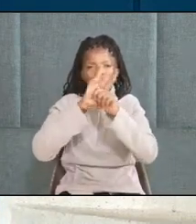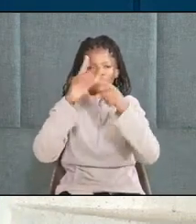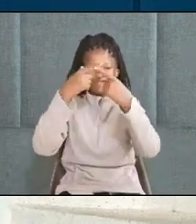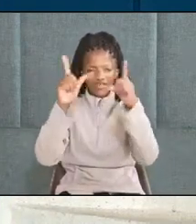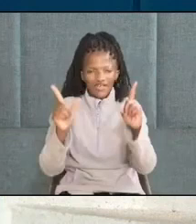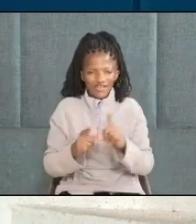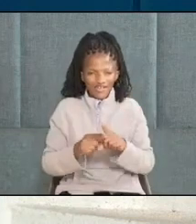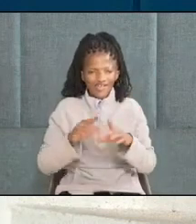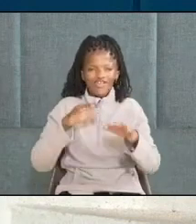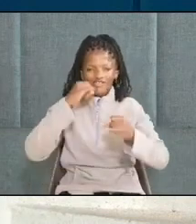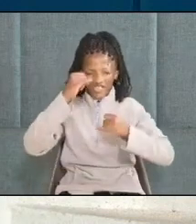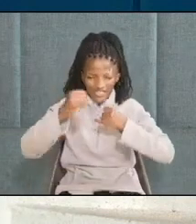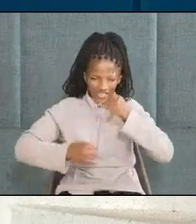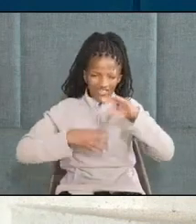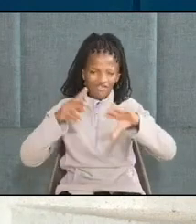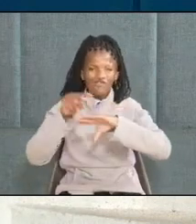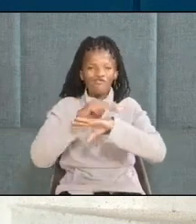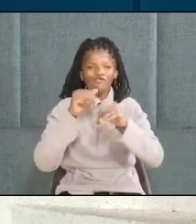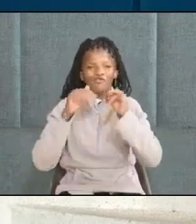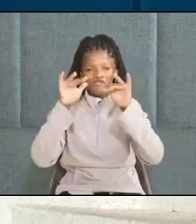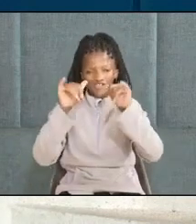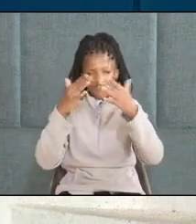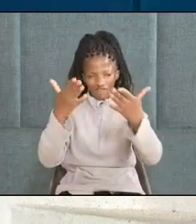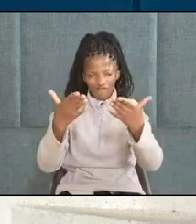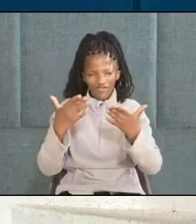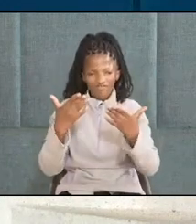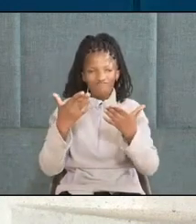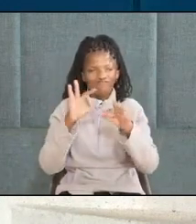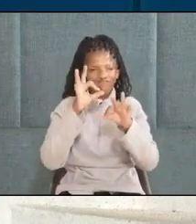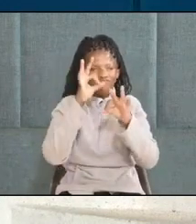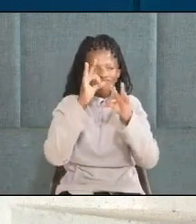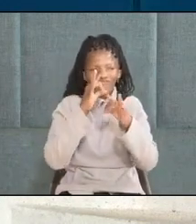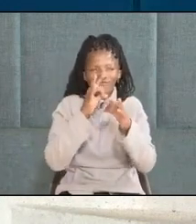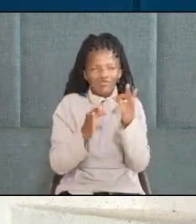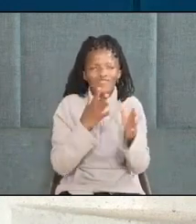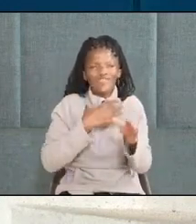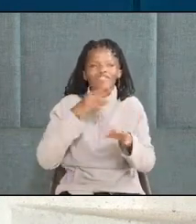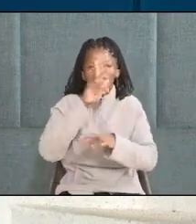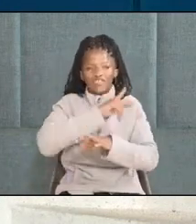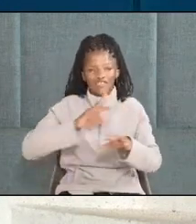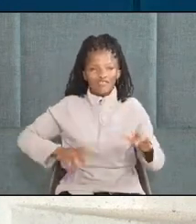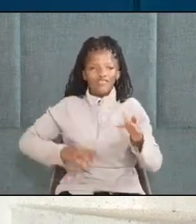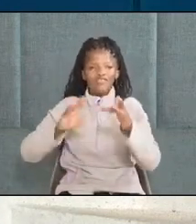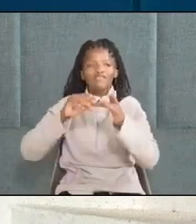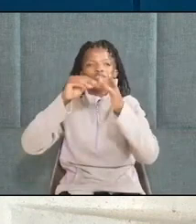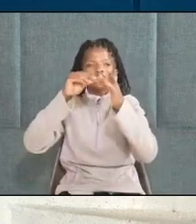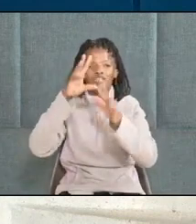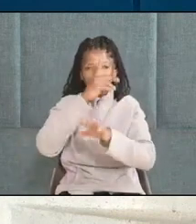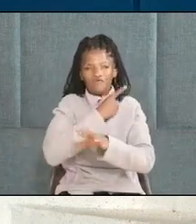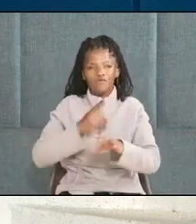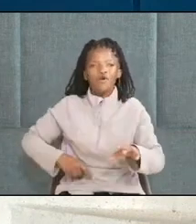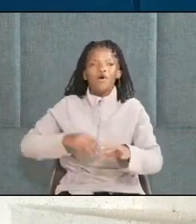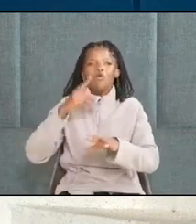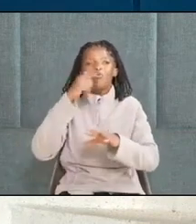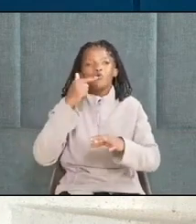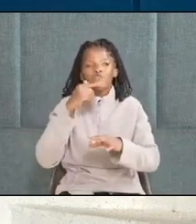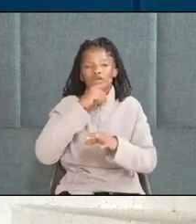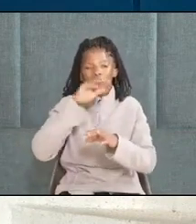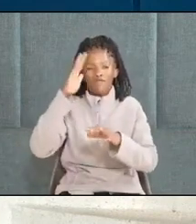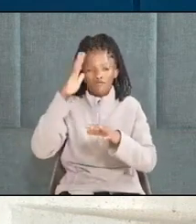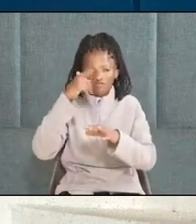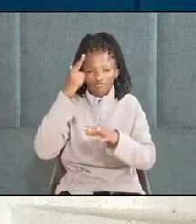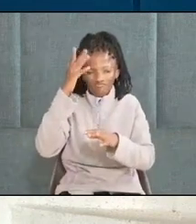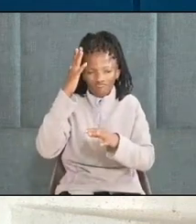destroyed the nations that dwell there, gave us judges, prophets, and kings, especially David, who was a man after God's own